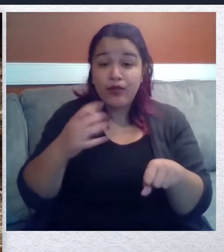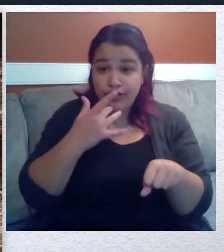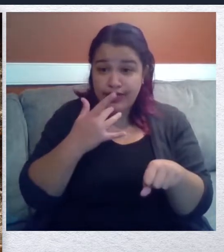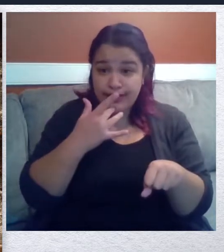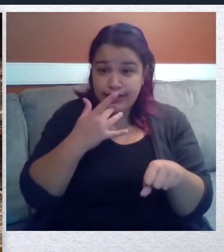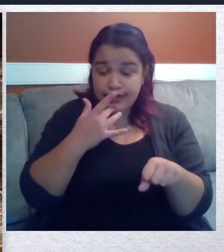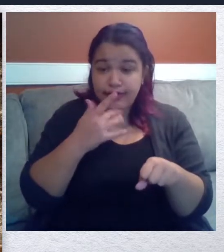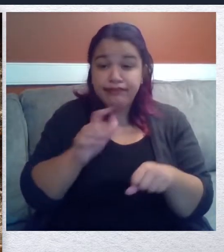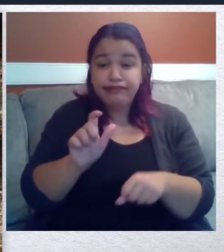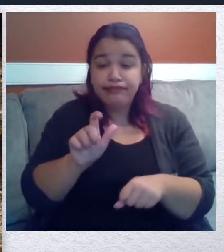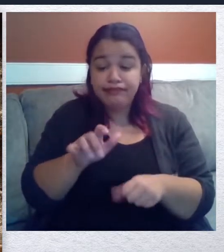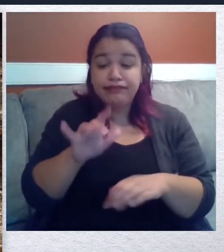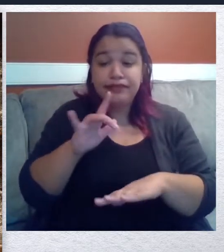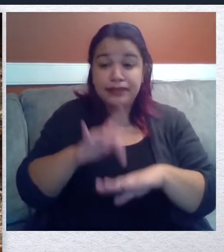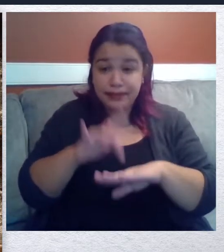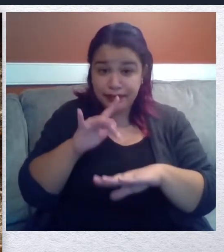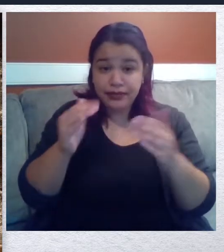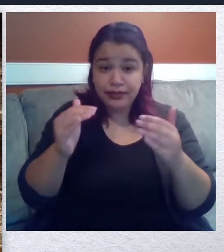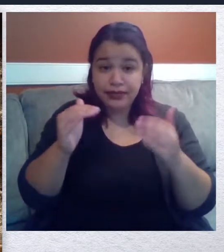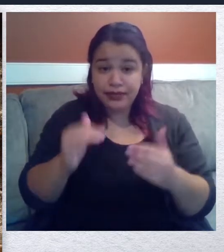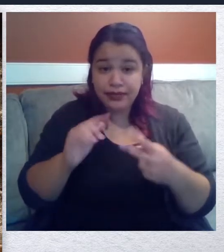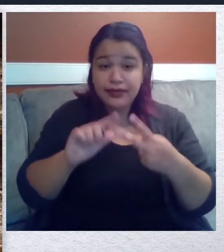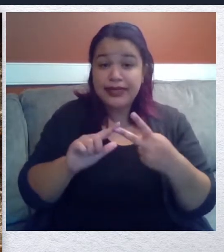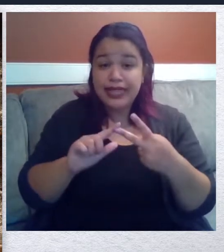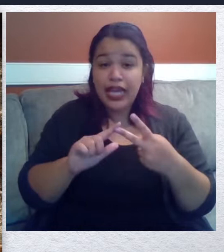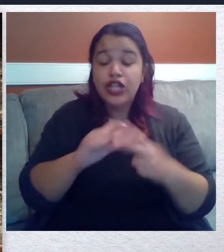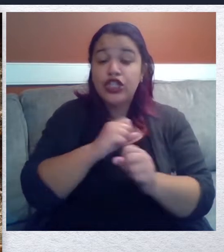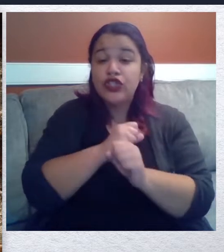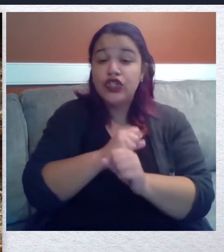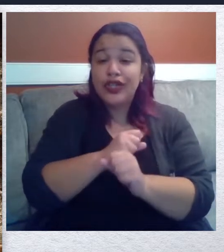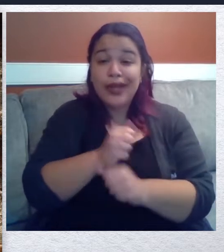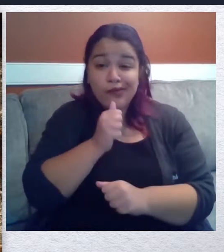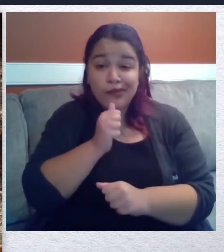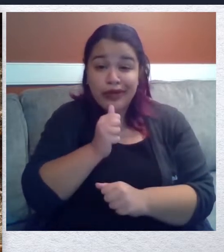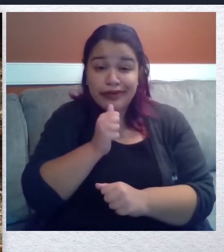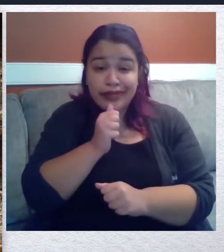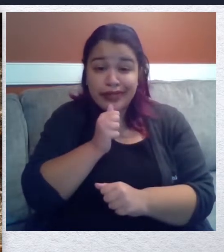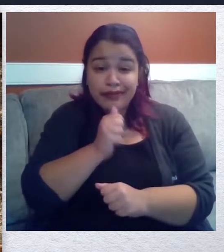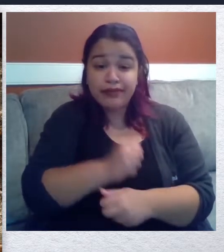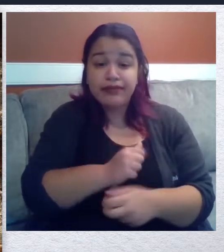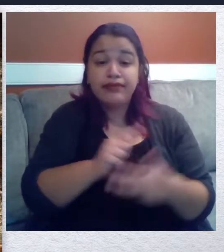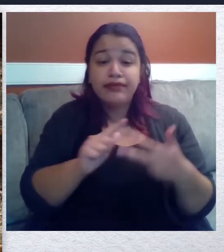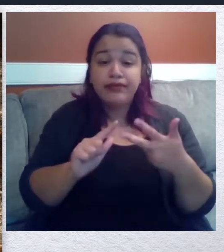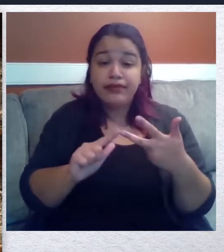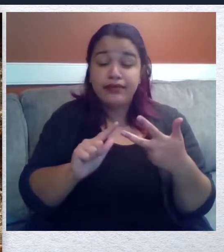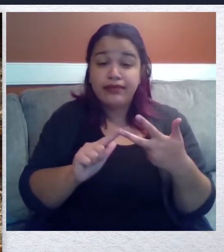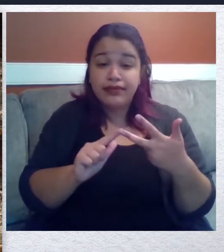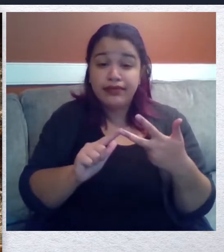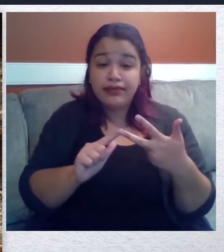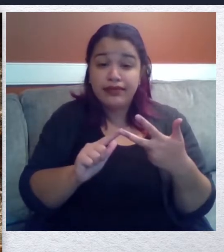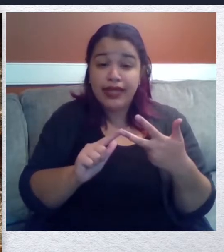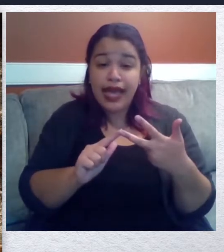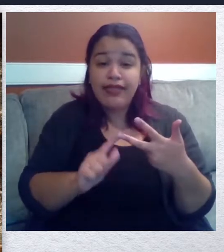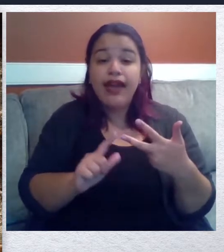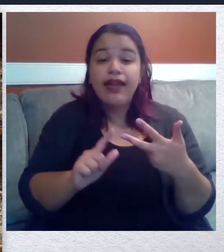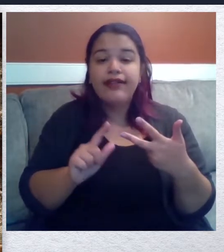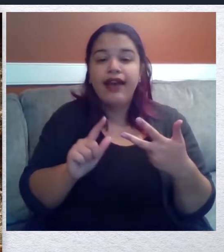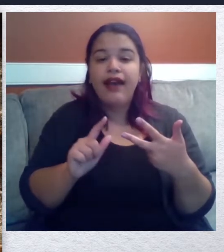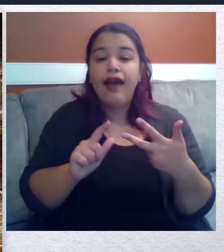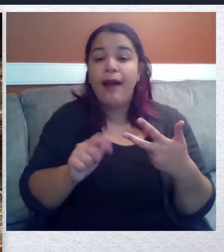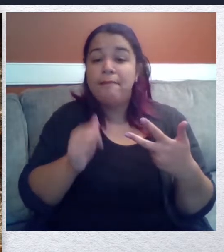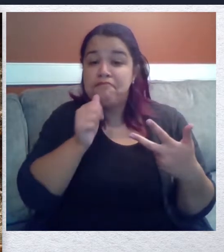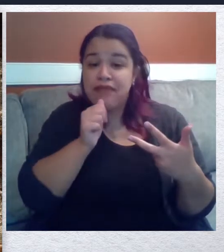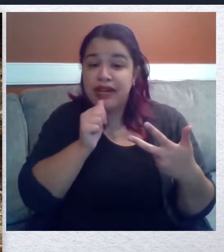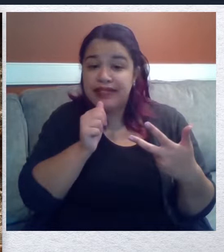and Privacy. Third, under Privacy, choose Microphone on the left.